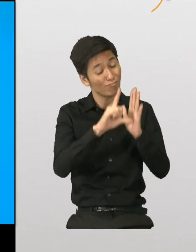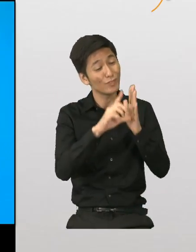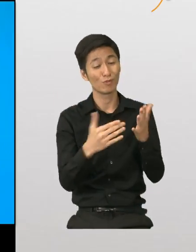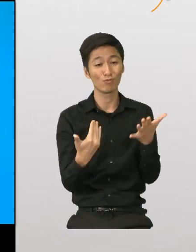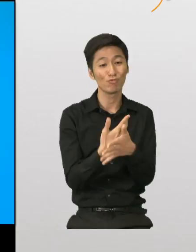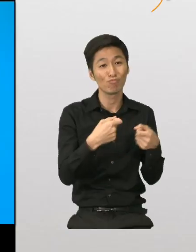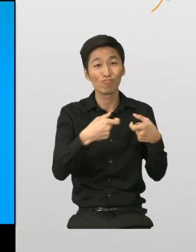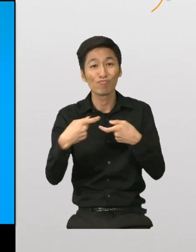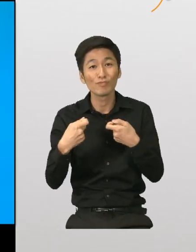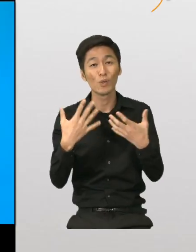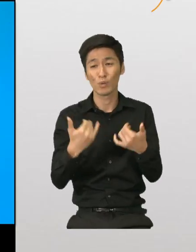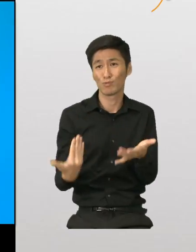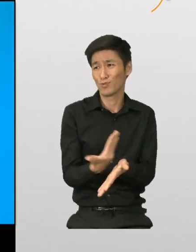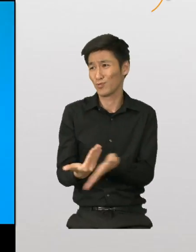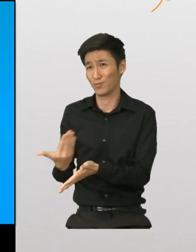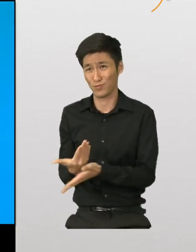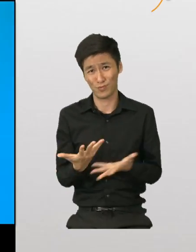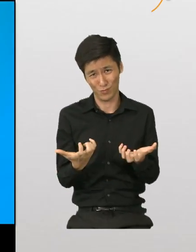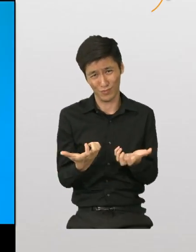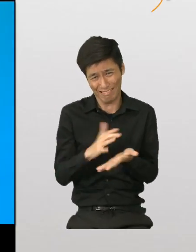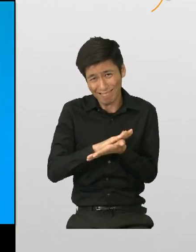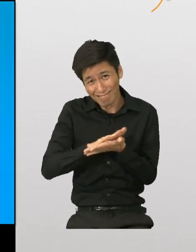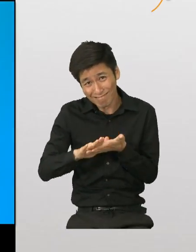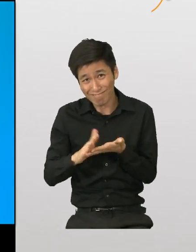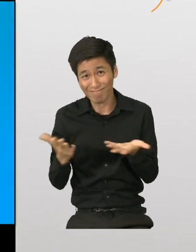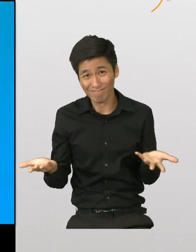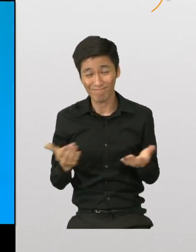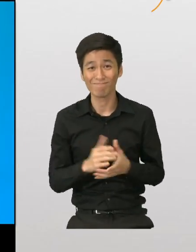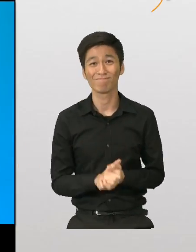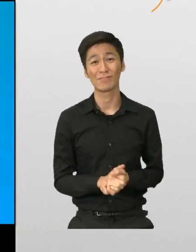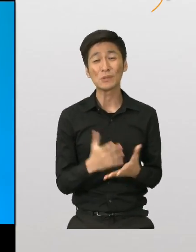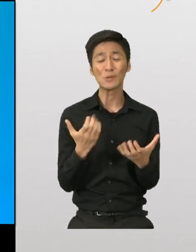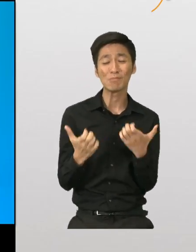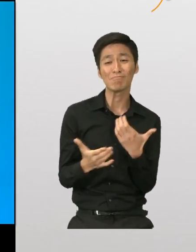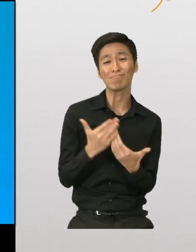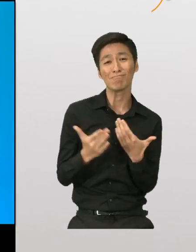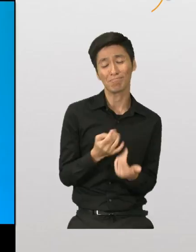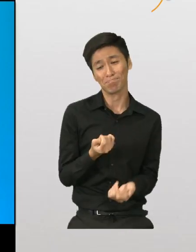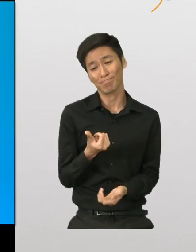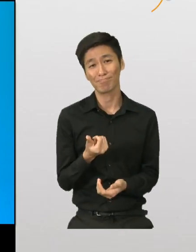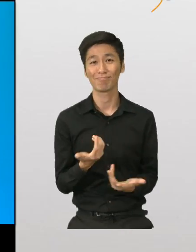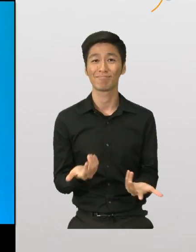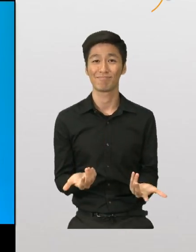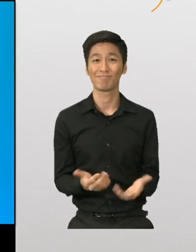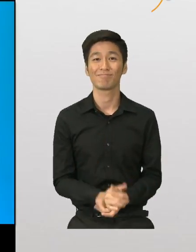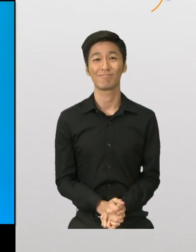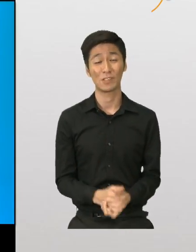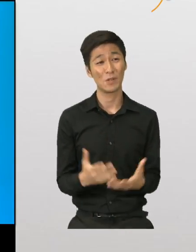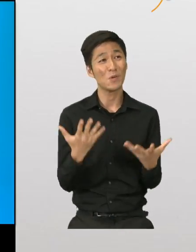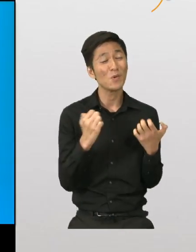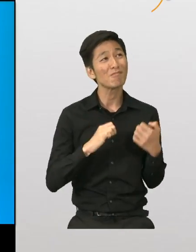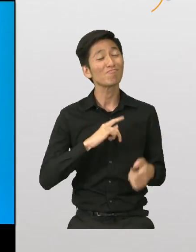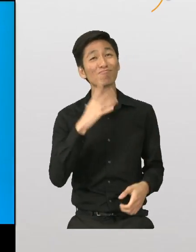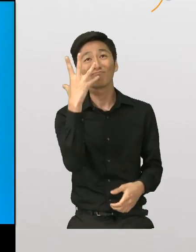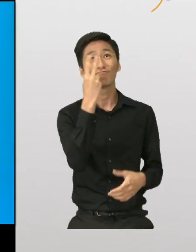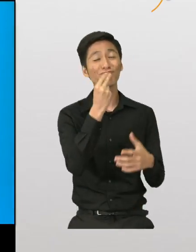you want the modern sanitation, you want the convenience, you want the finishes, the styles. You